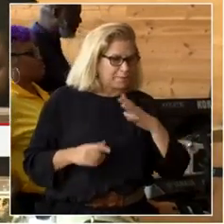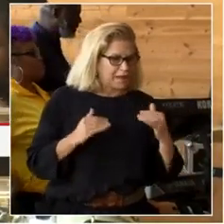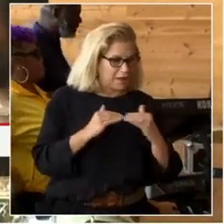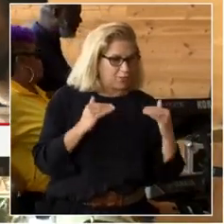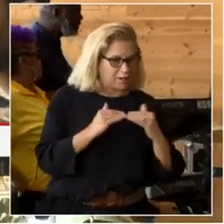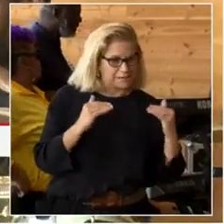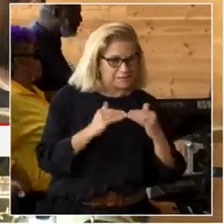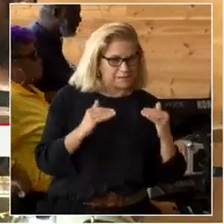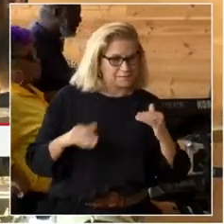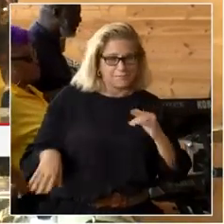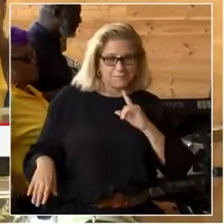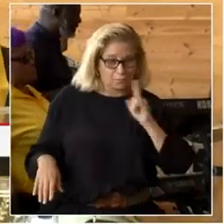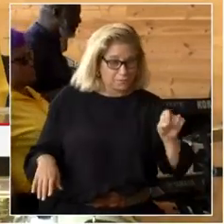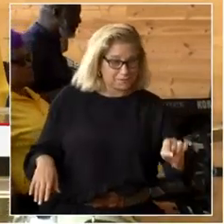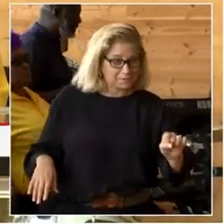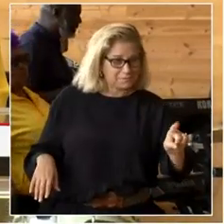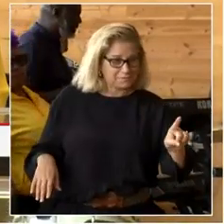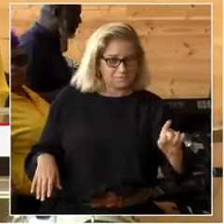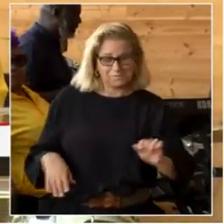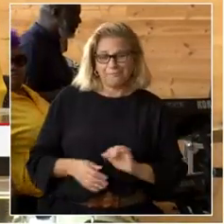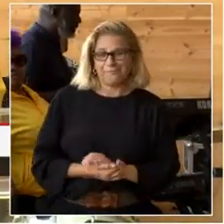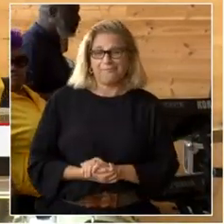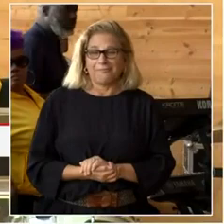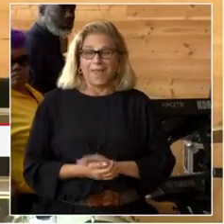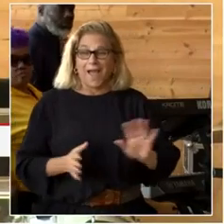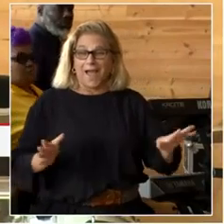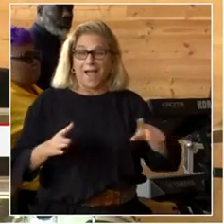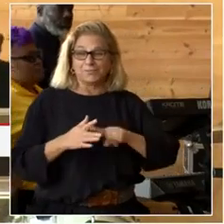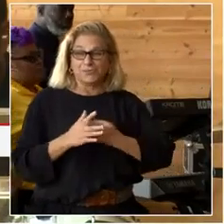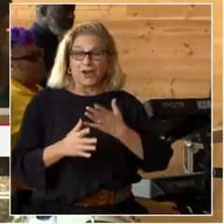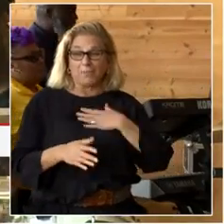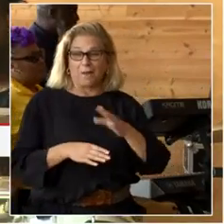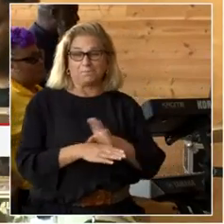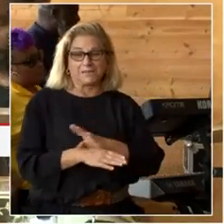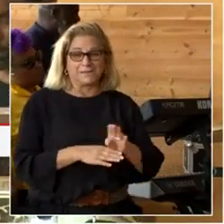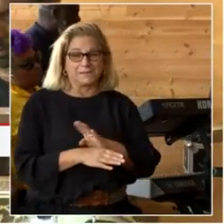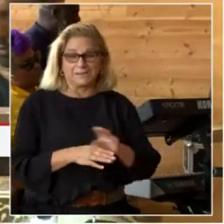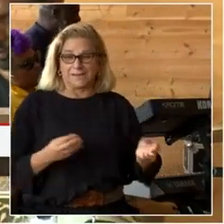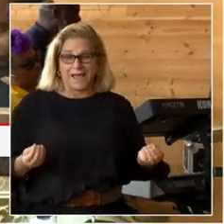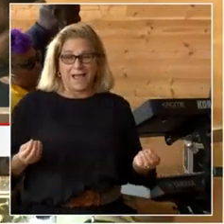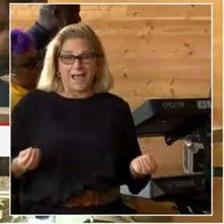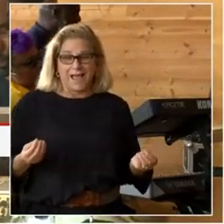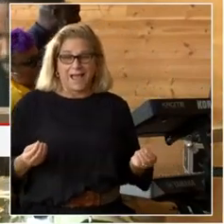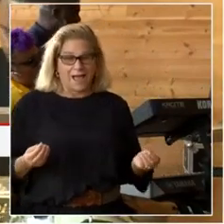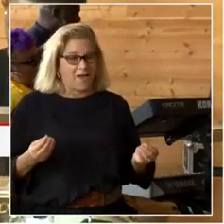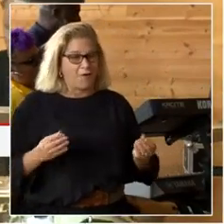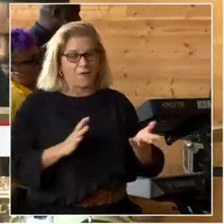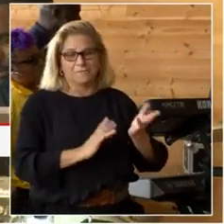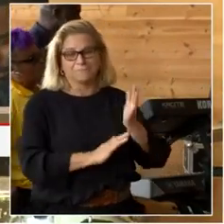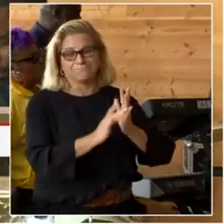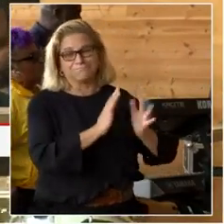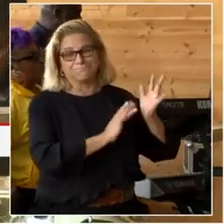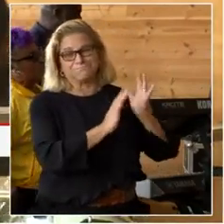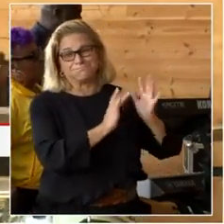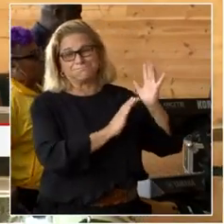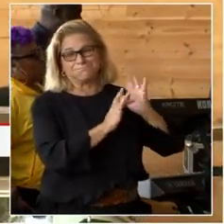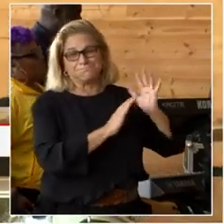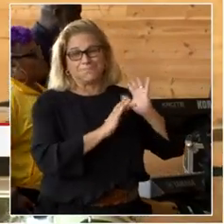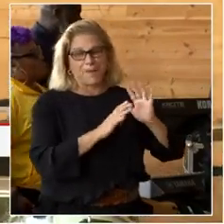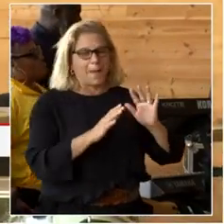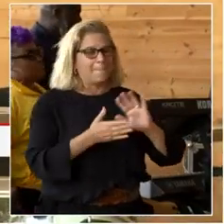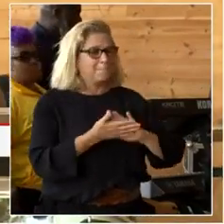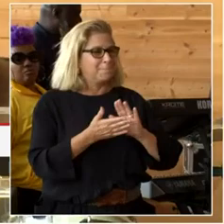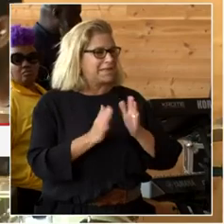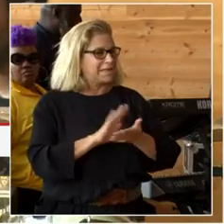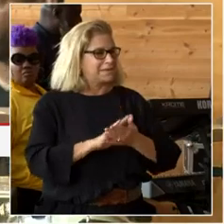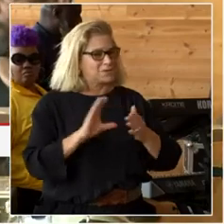I started my business and my entrepreneurial journey, it started when I was a Peace Corps volunteer in Mali, West Africa.